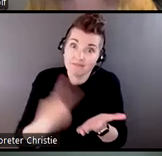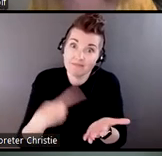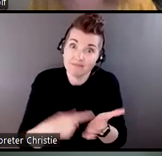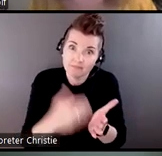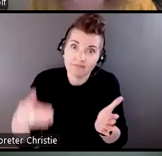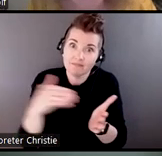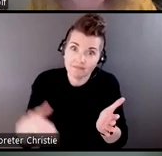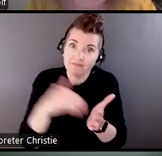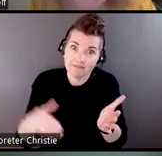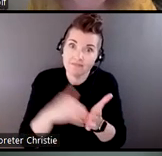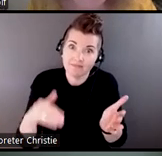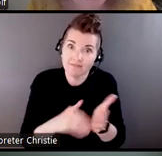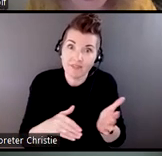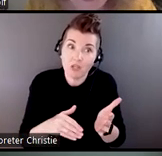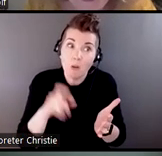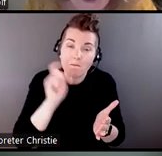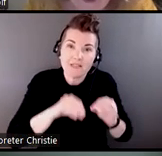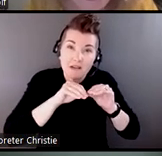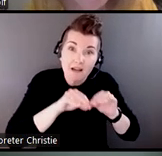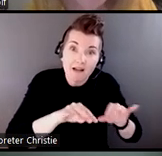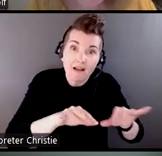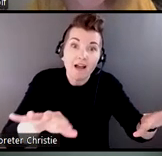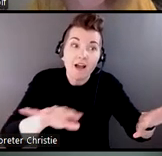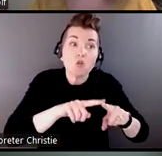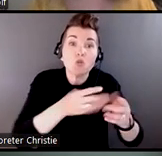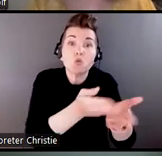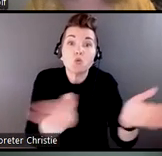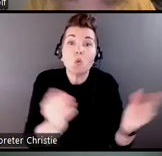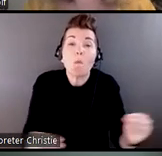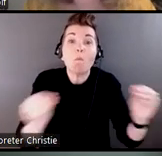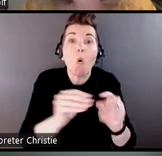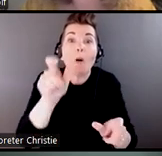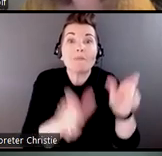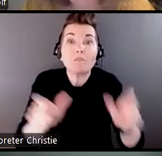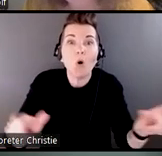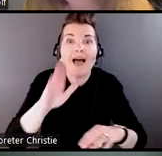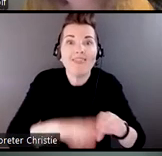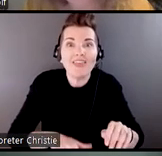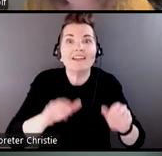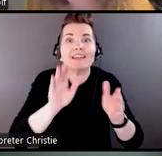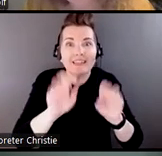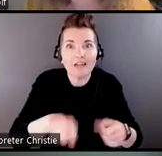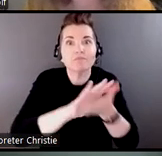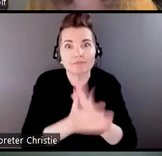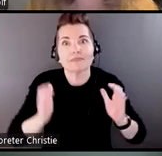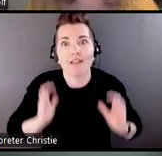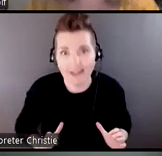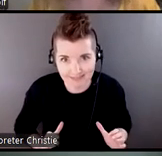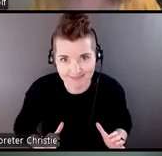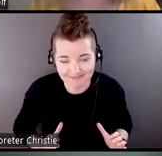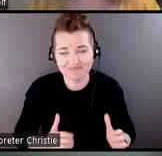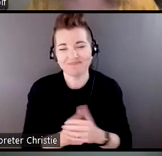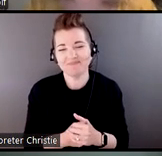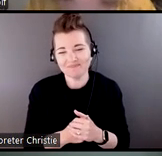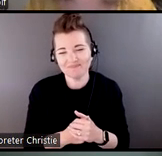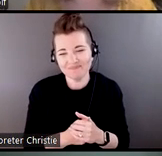services for, more or less. So people in the literacy field normally don't come in with a knowledge of marketing. And